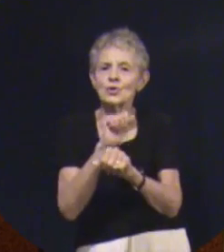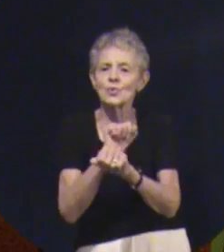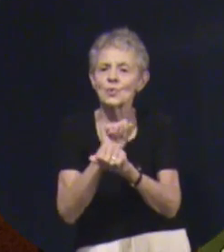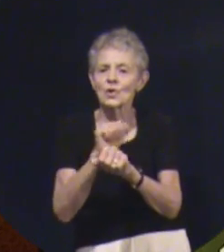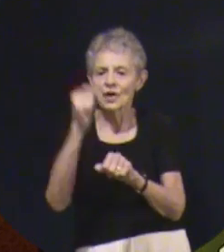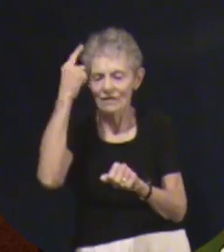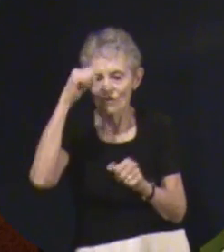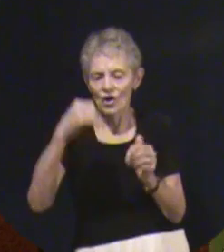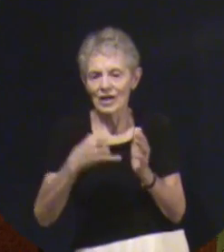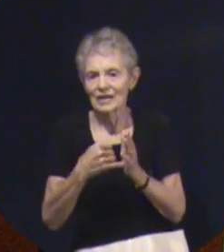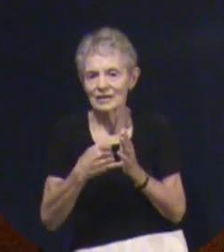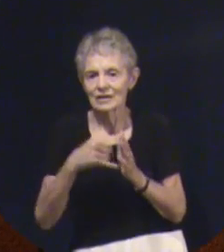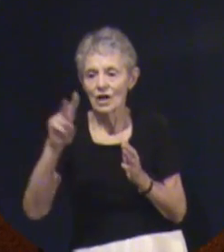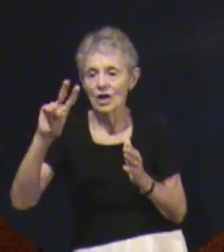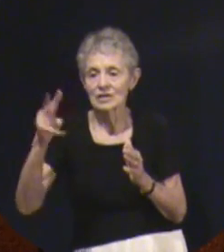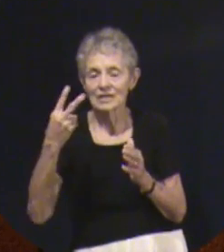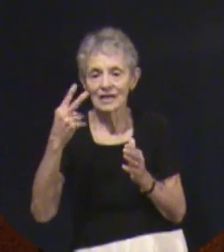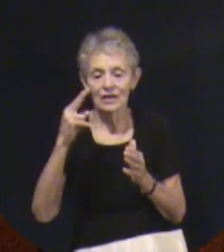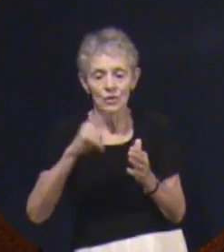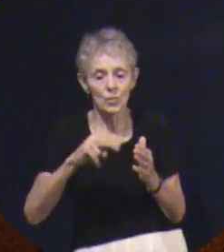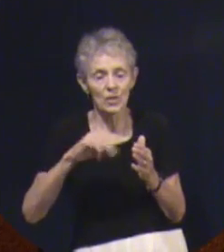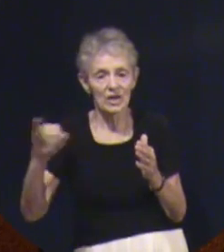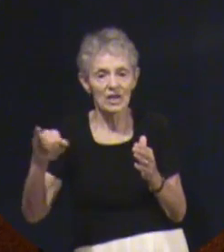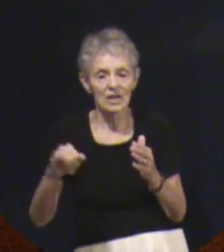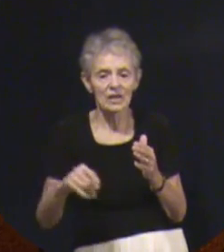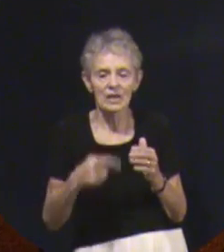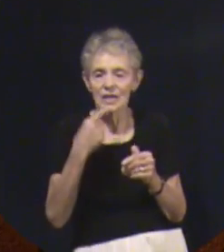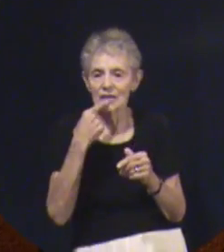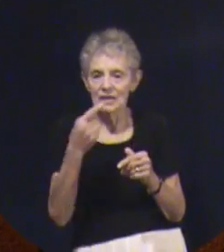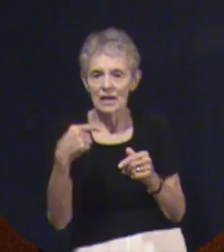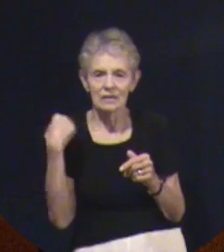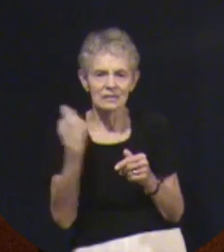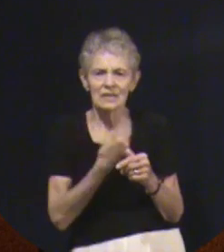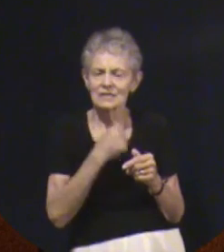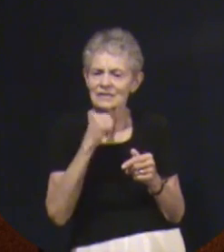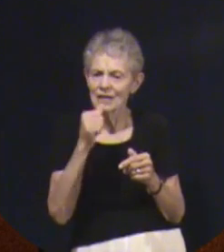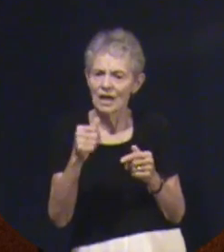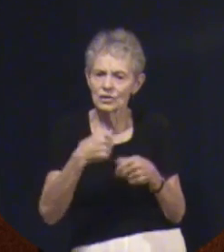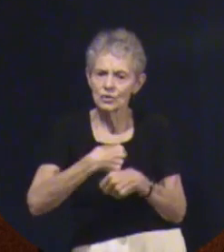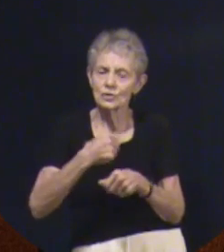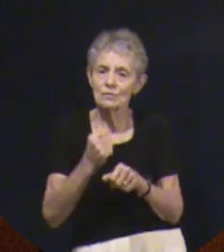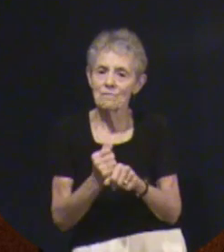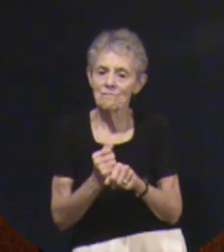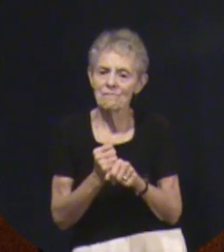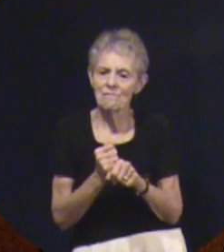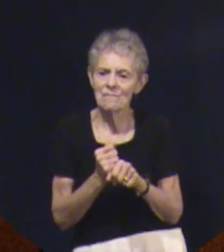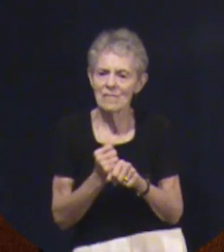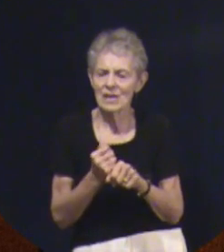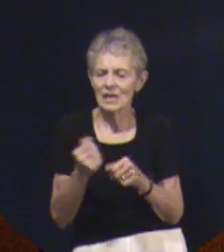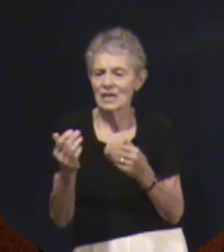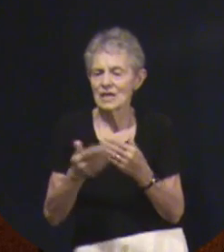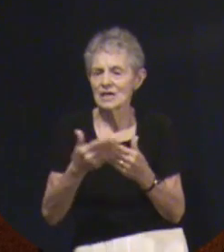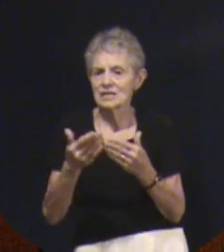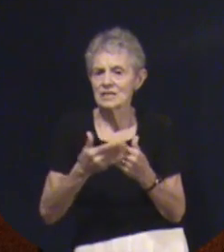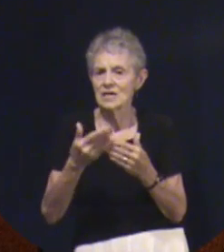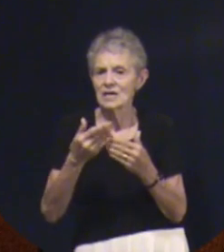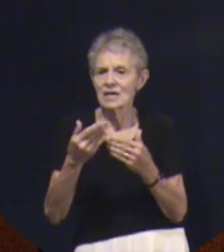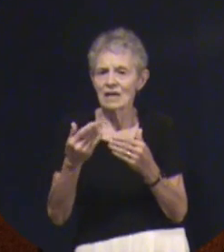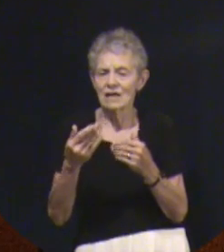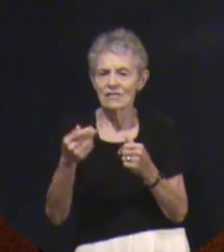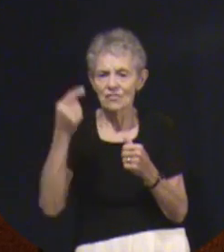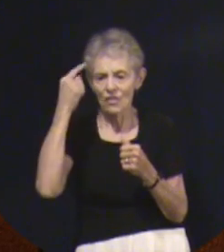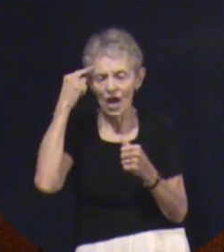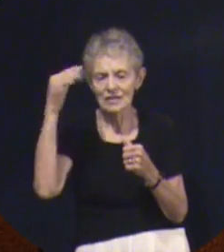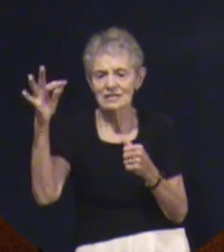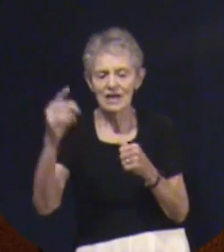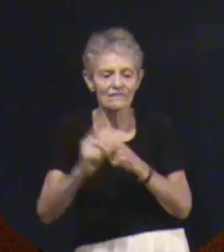Our second reading from the letter to the Hebrews exhorts us not to make light of discipline,